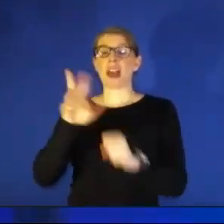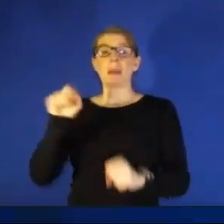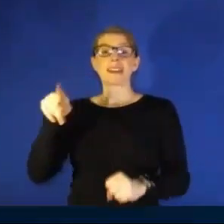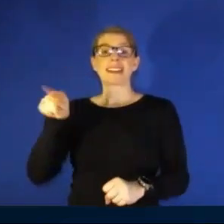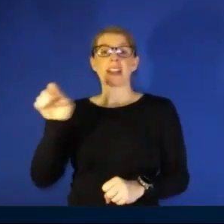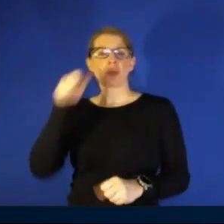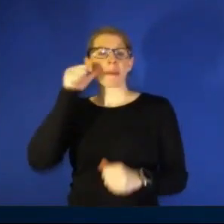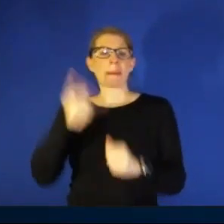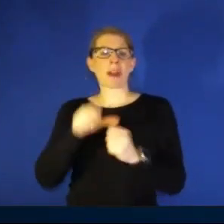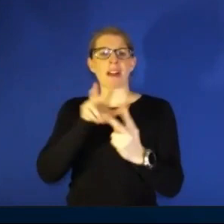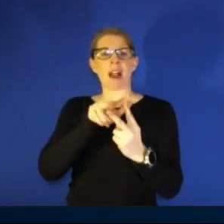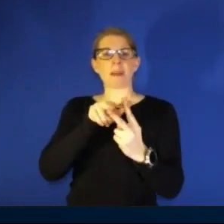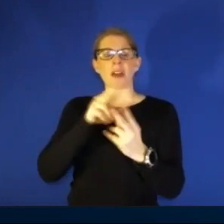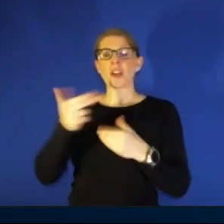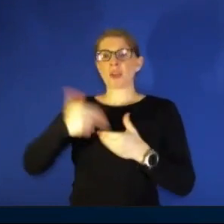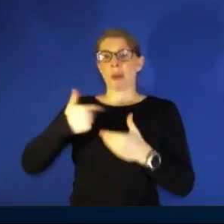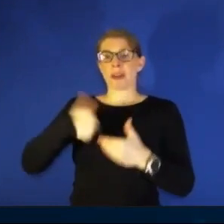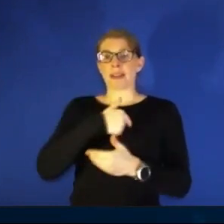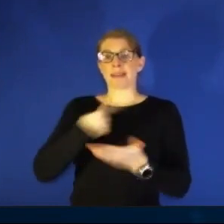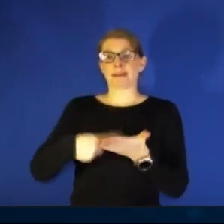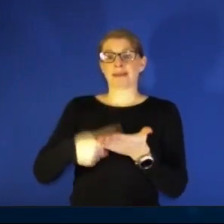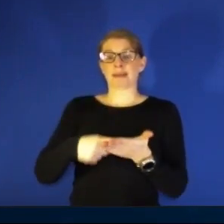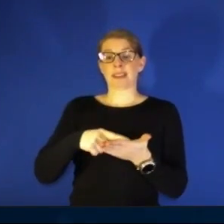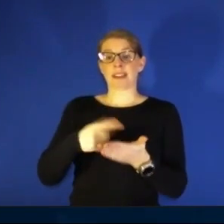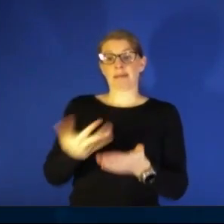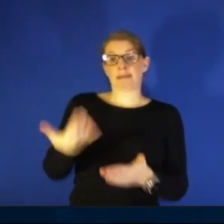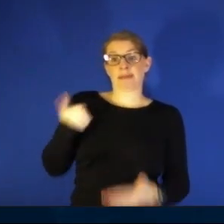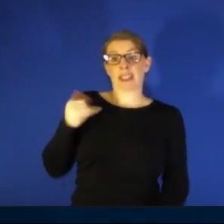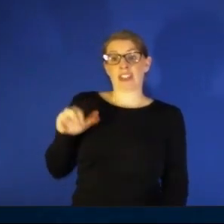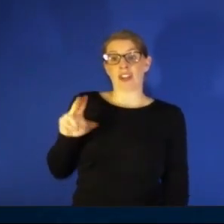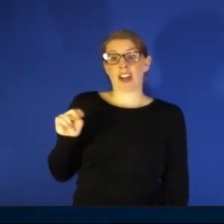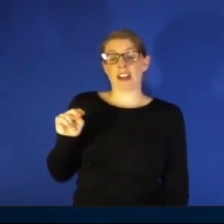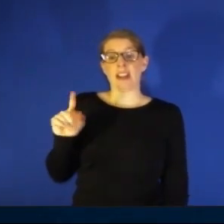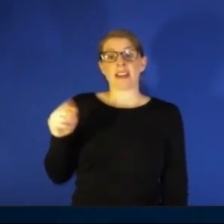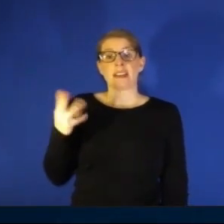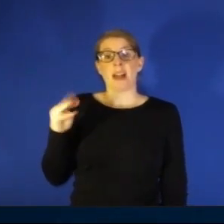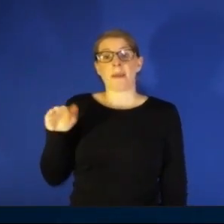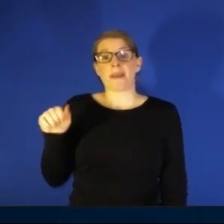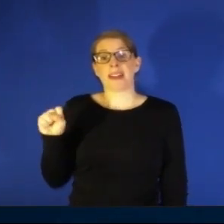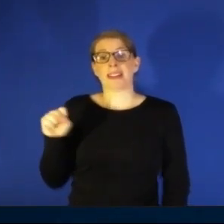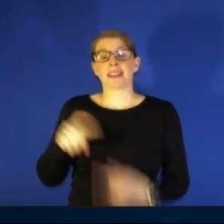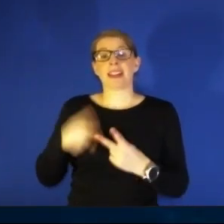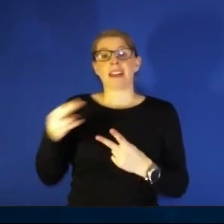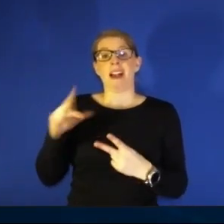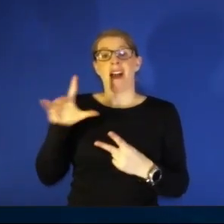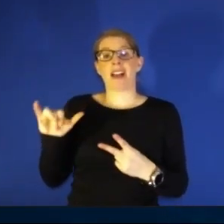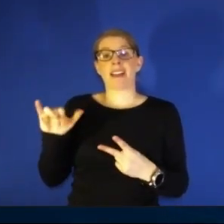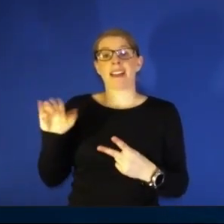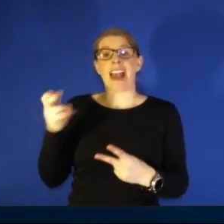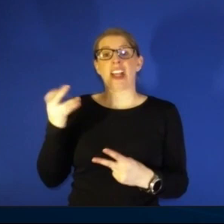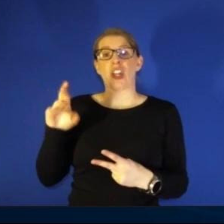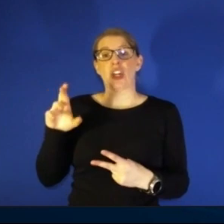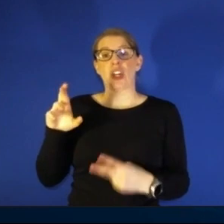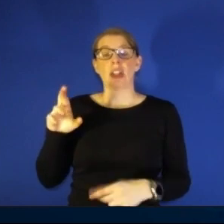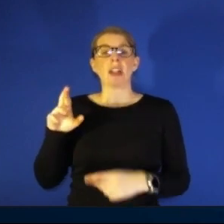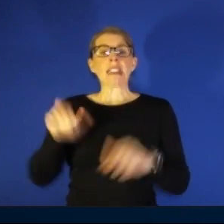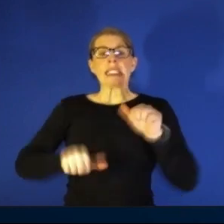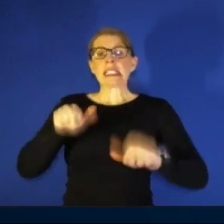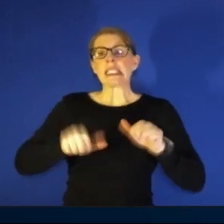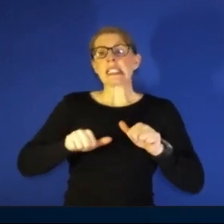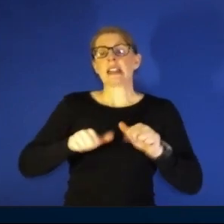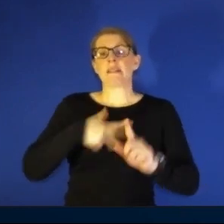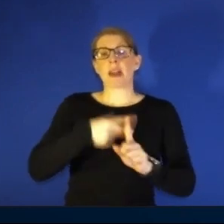they joined us back in January here on this show, Thomas and Holly Eckler. They were unsure about the vaccine. Sadly,